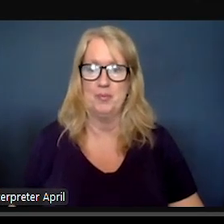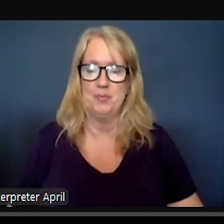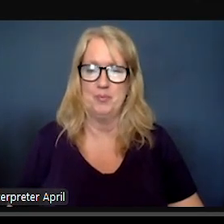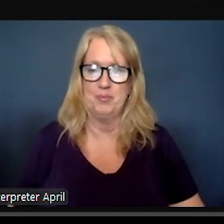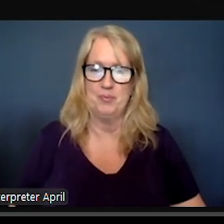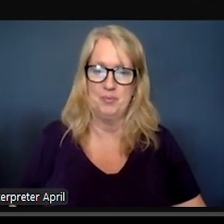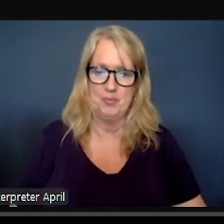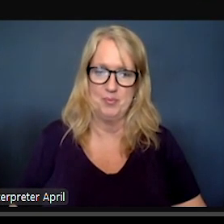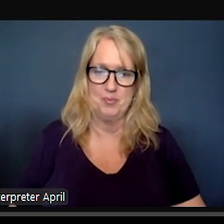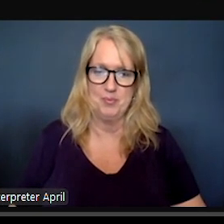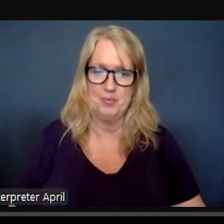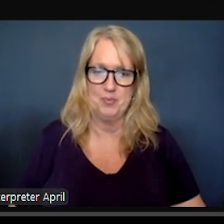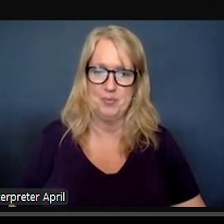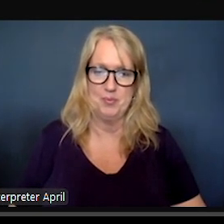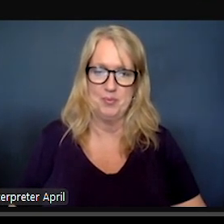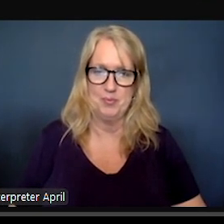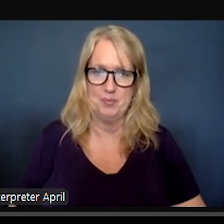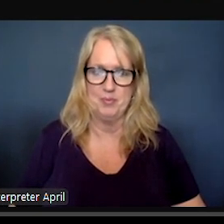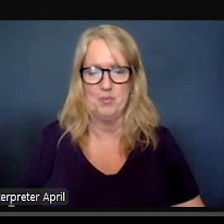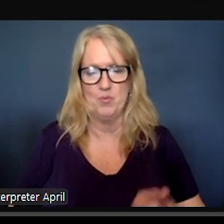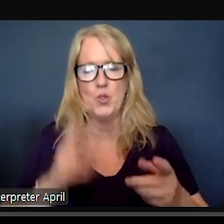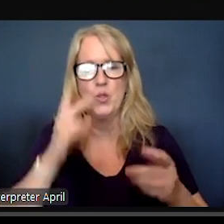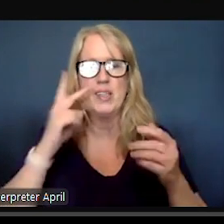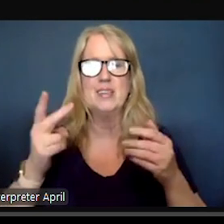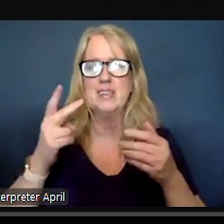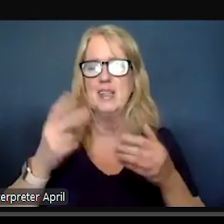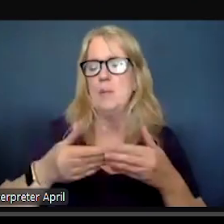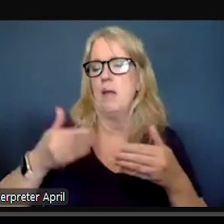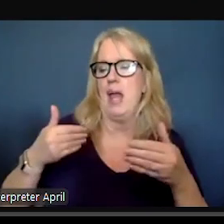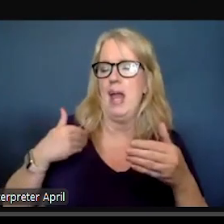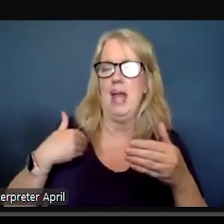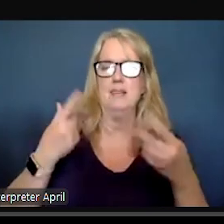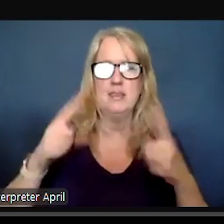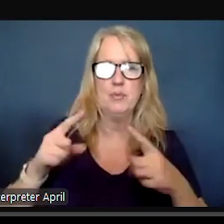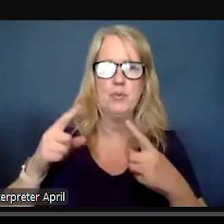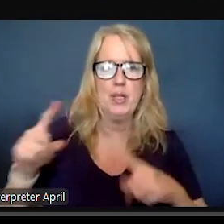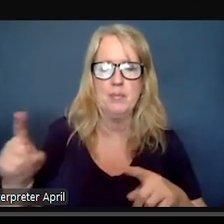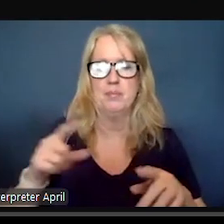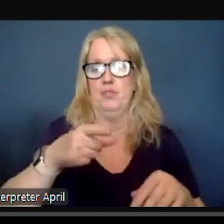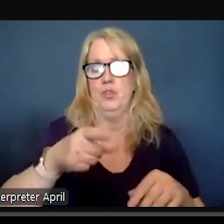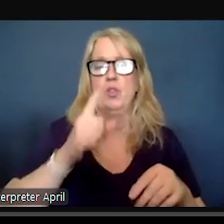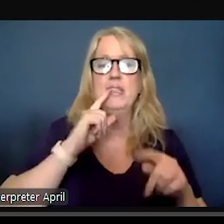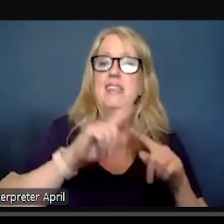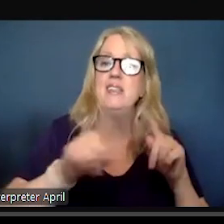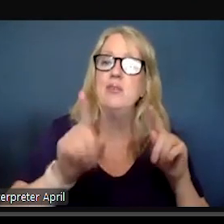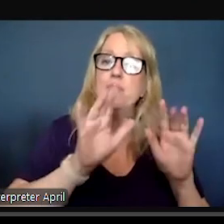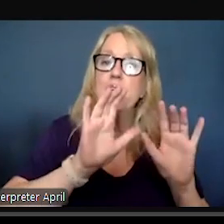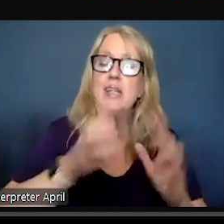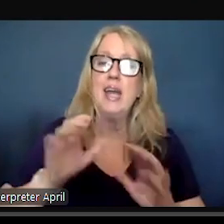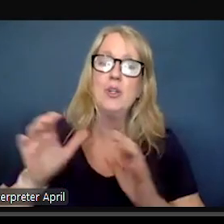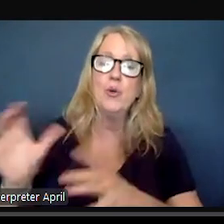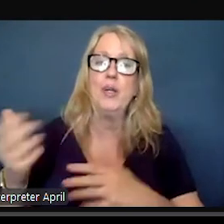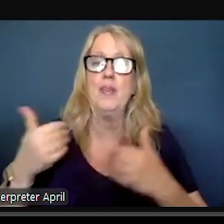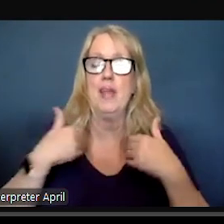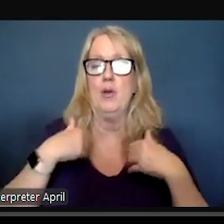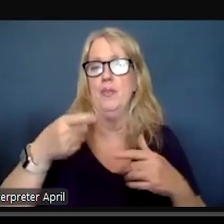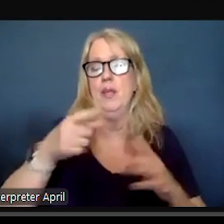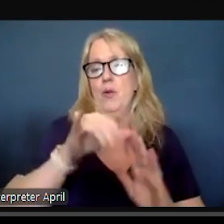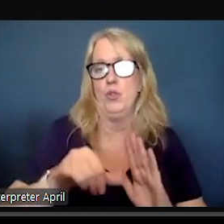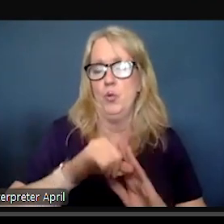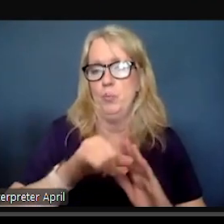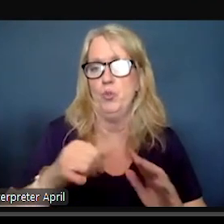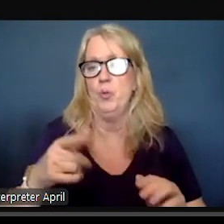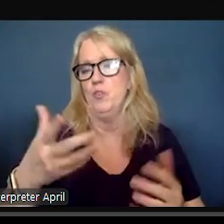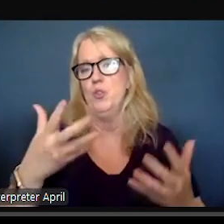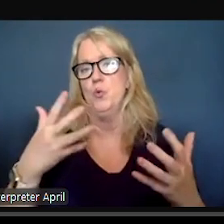So, and you can see past episodes, etc. You can see kind of the categories we have that are up on YouTube if you want